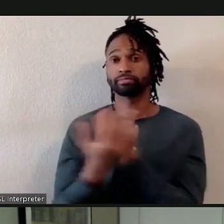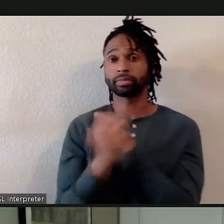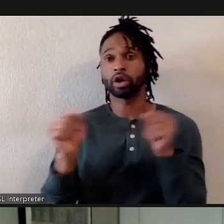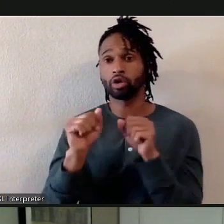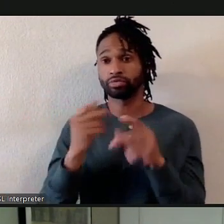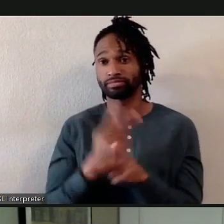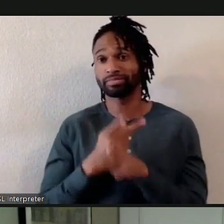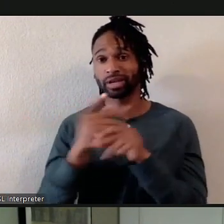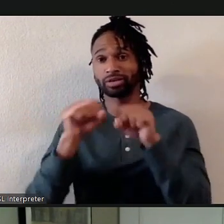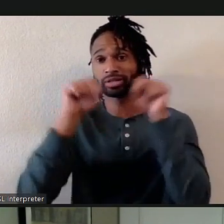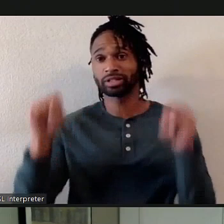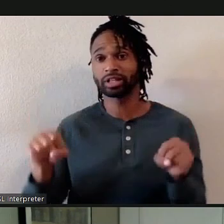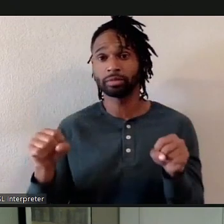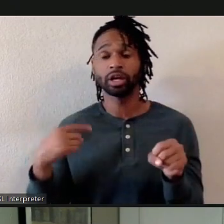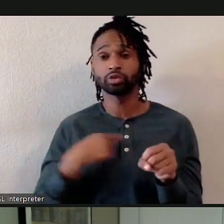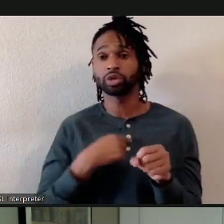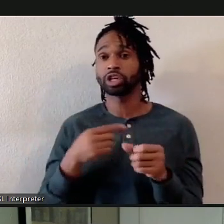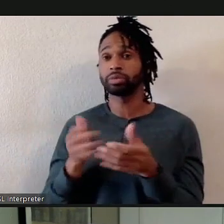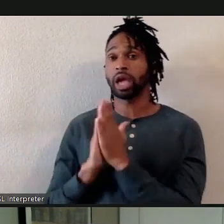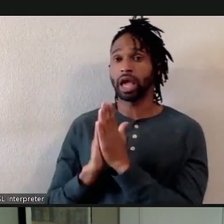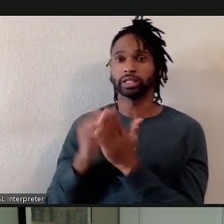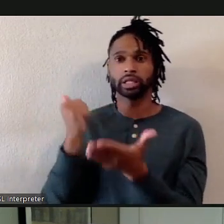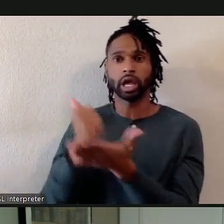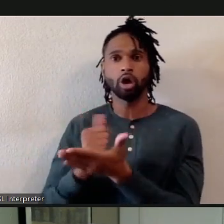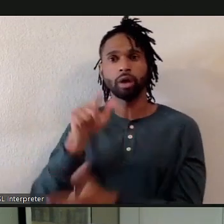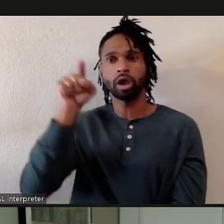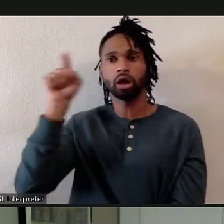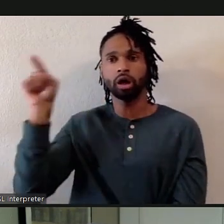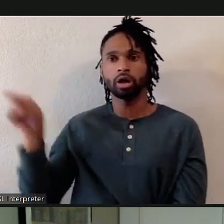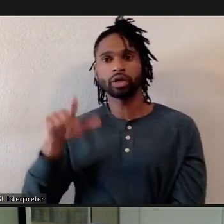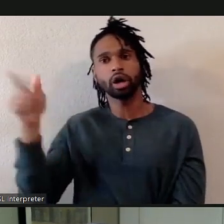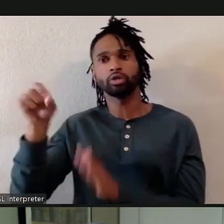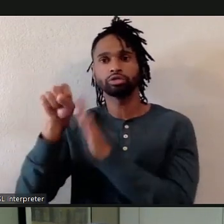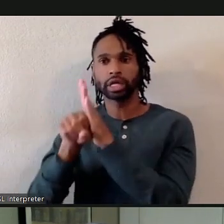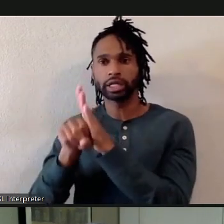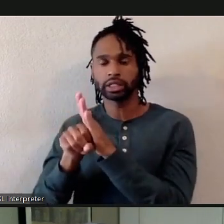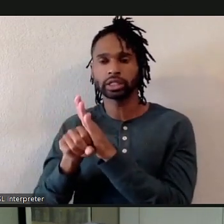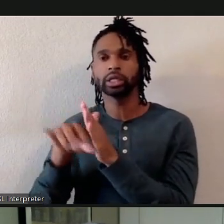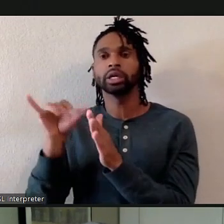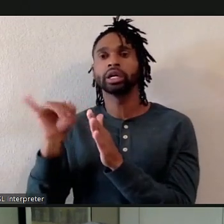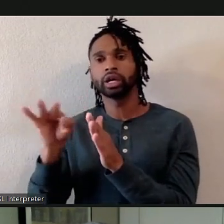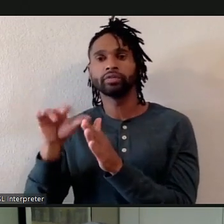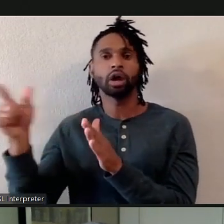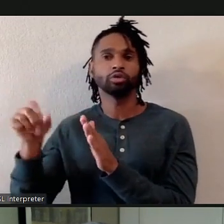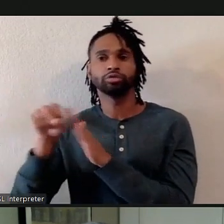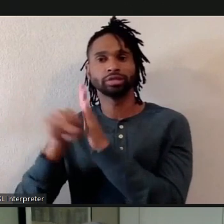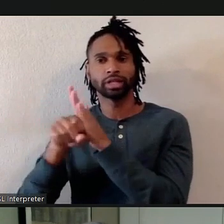be potentially asked to help with surges from our neighbors.